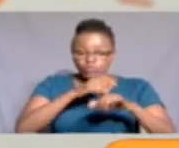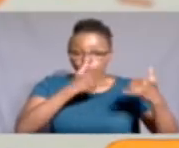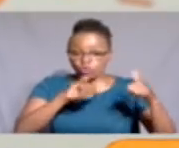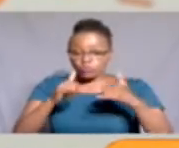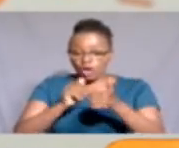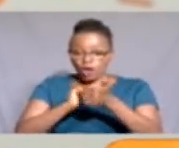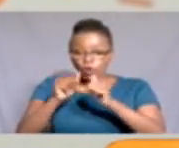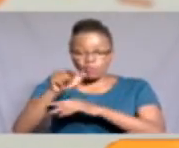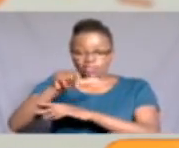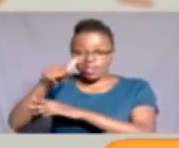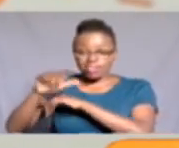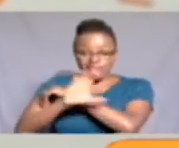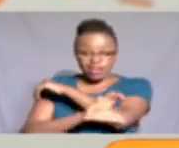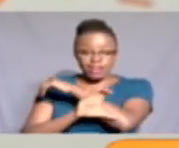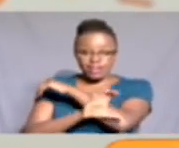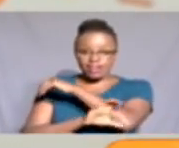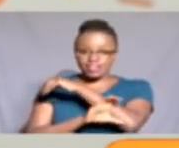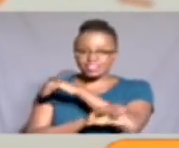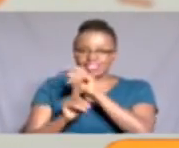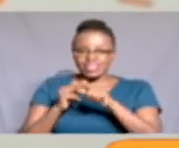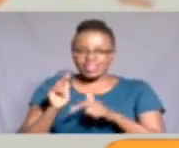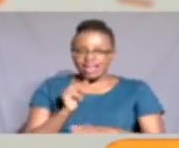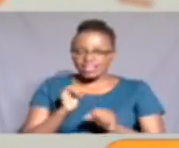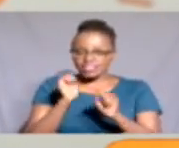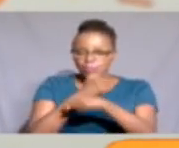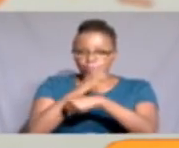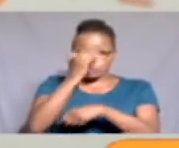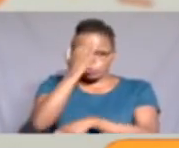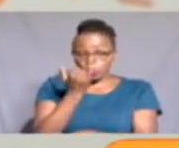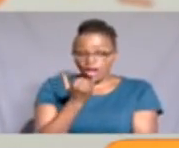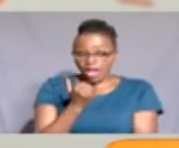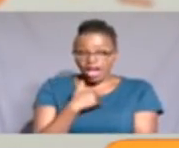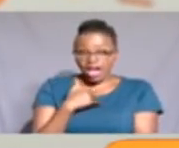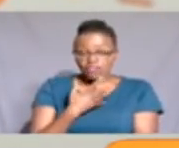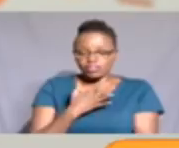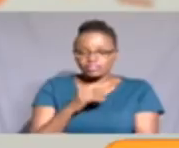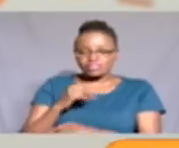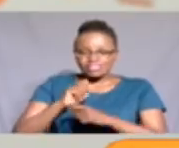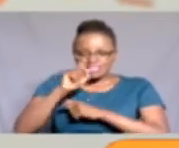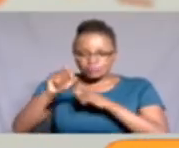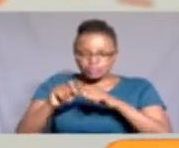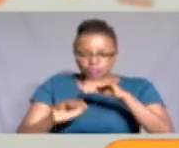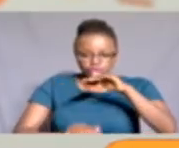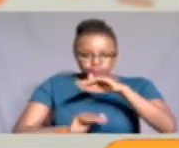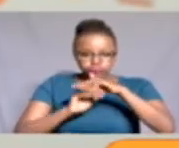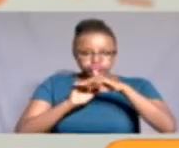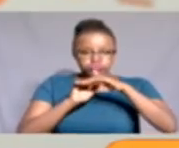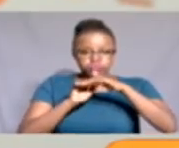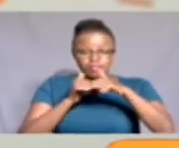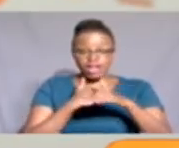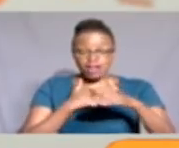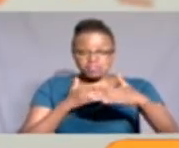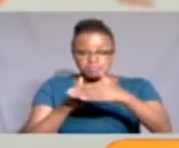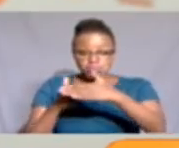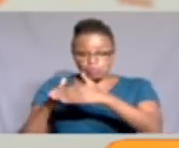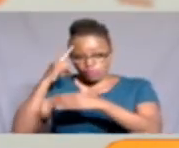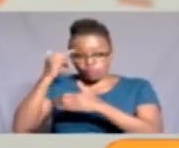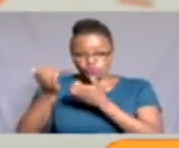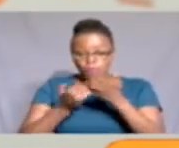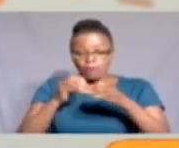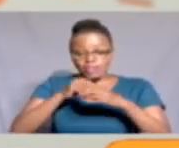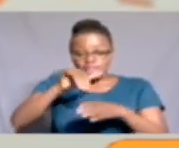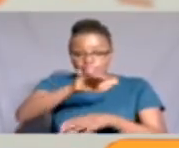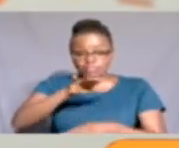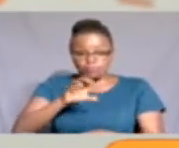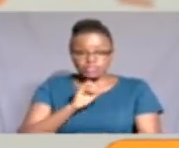to compete in those other countries, we are not able because there is certain restrictions or there are certain restrictions for businesses in our